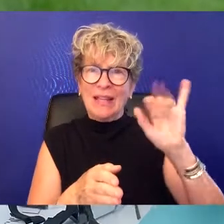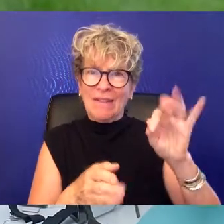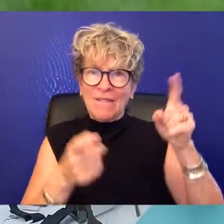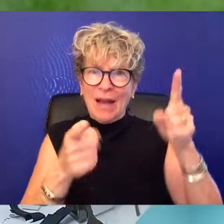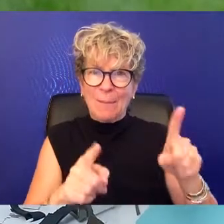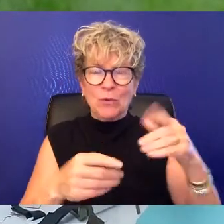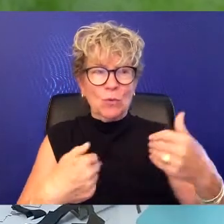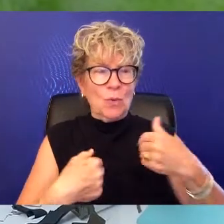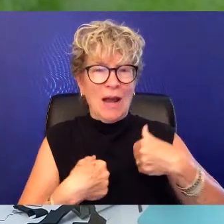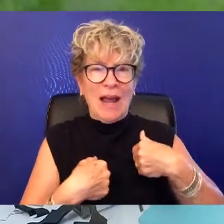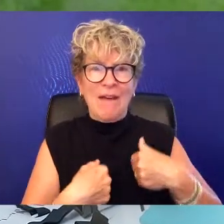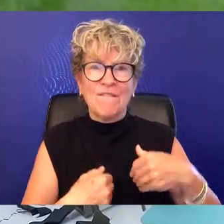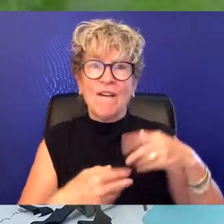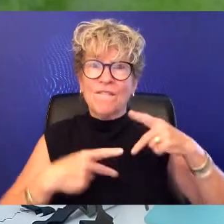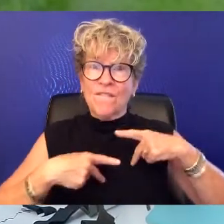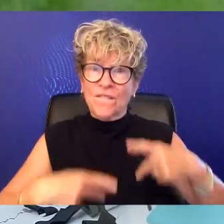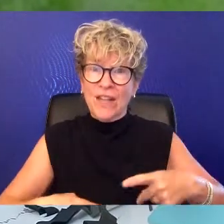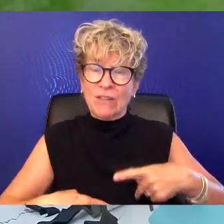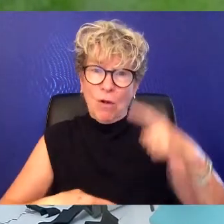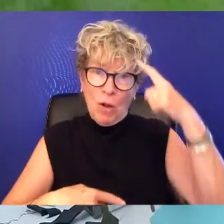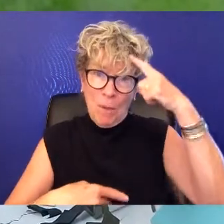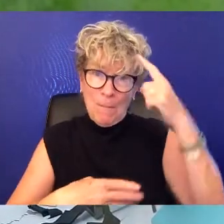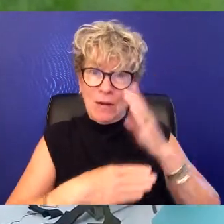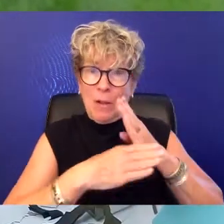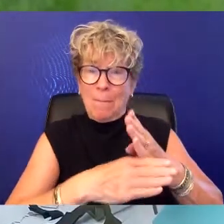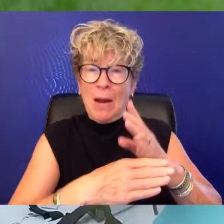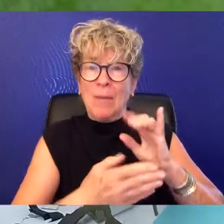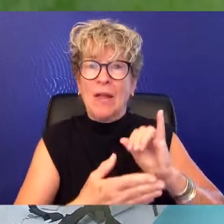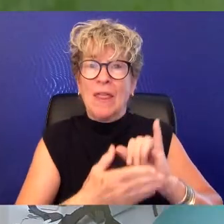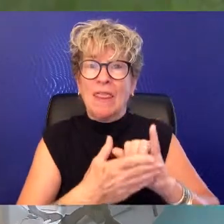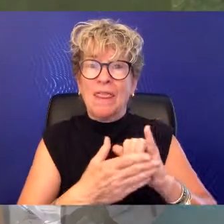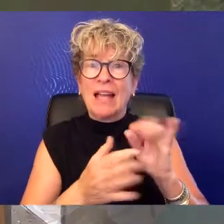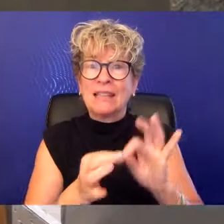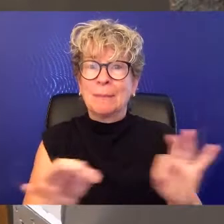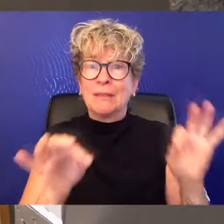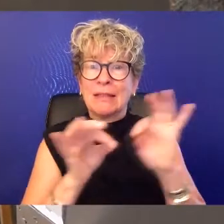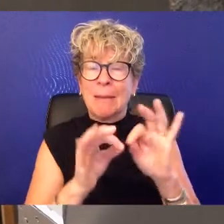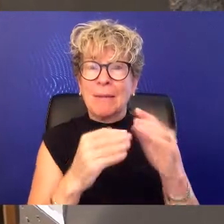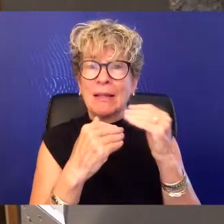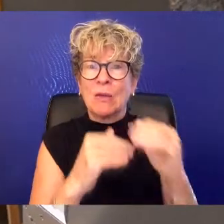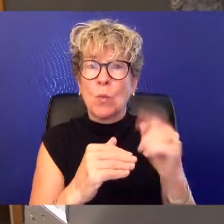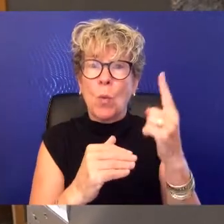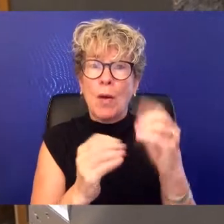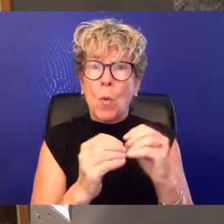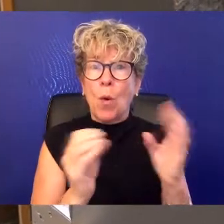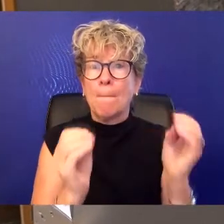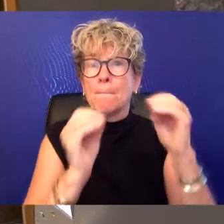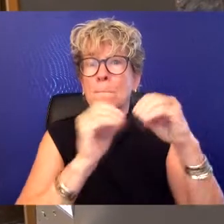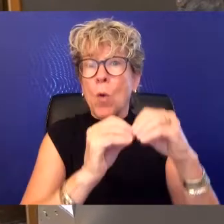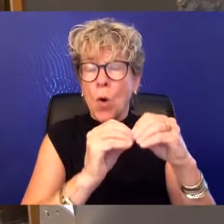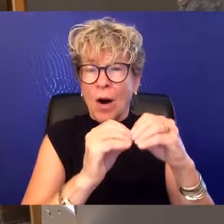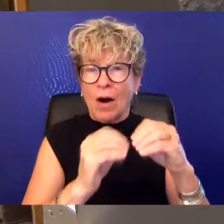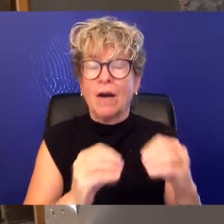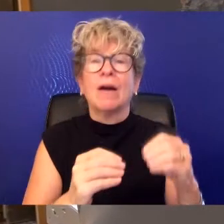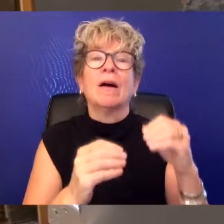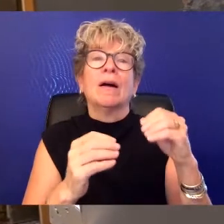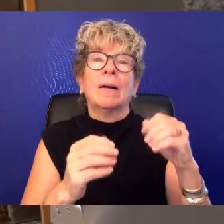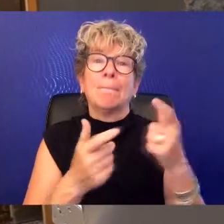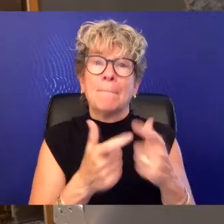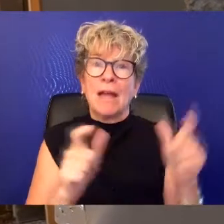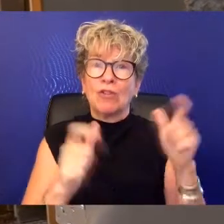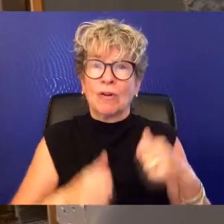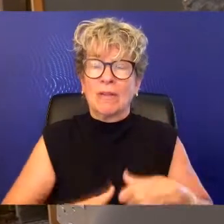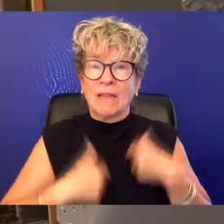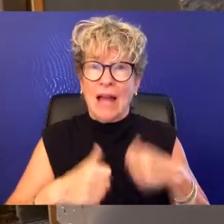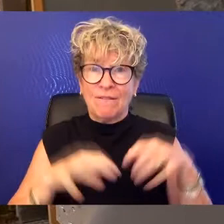you have a physical or mental impairment that substantially limits one or more of your major life activities, or if you have a record of